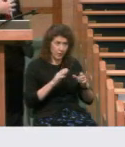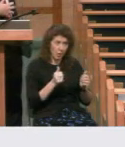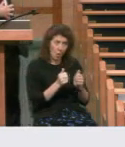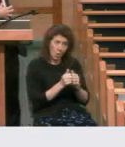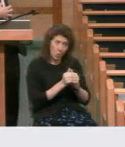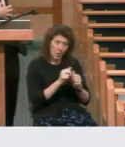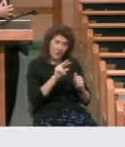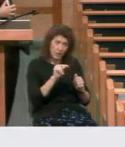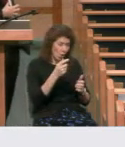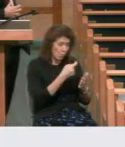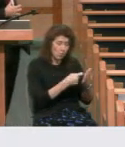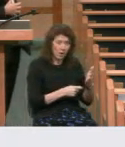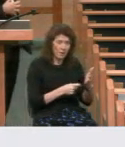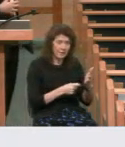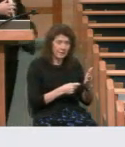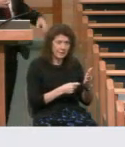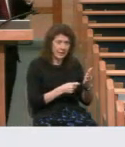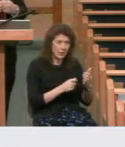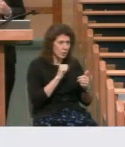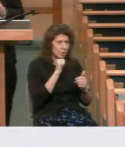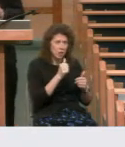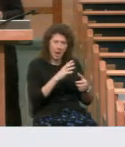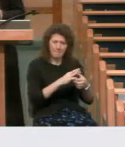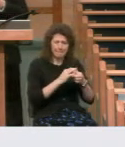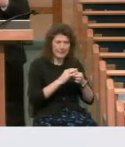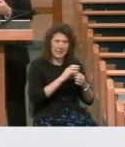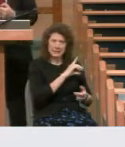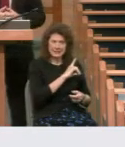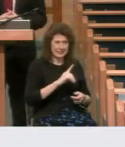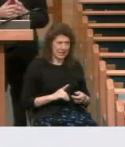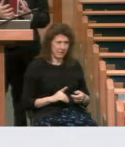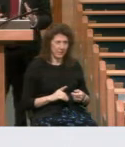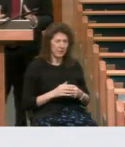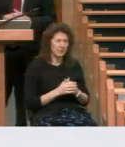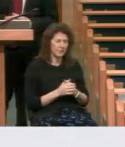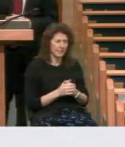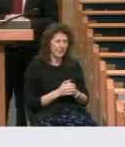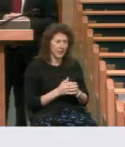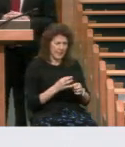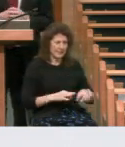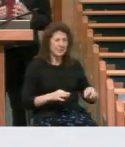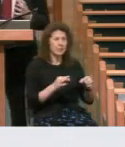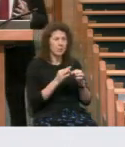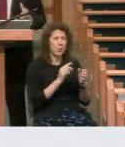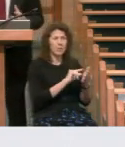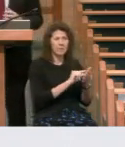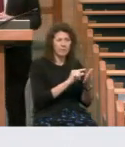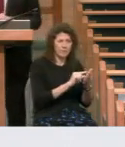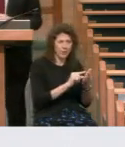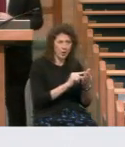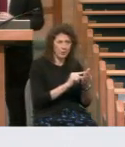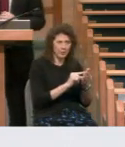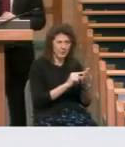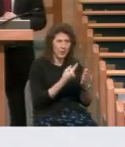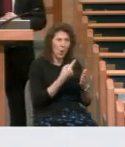have been Ornan's sacrifice, right? When David said, "I want to sacrifice, I want to do this thing," this is a very important passage looking at the very definition of what it